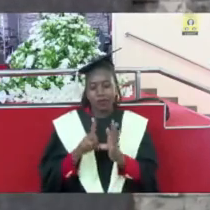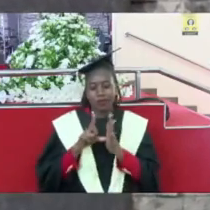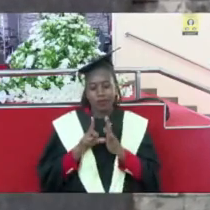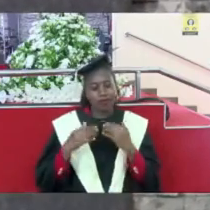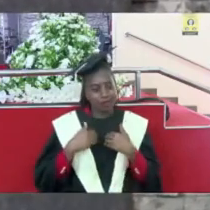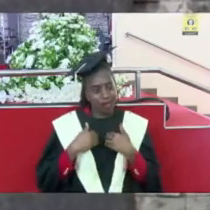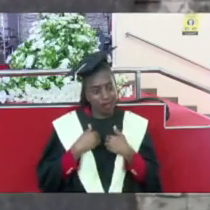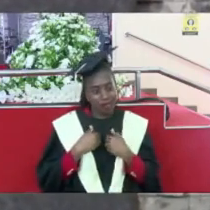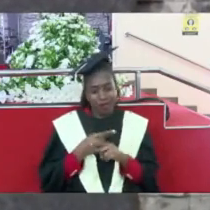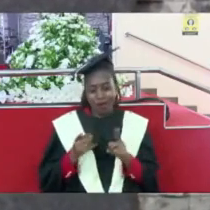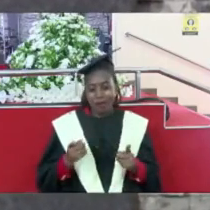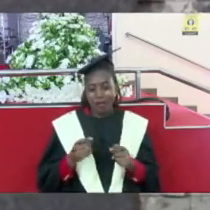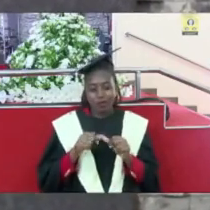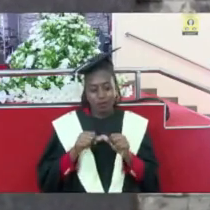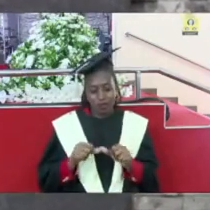bado unataka kukopa.